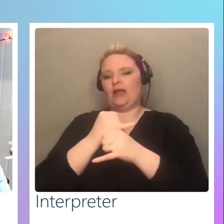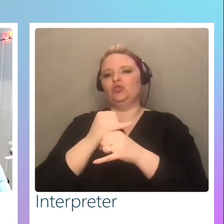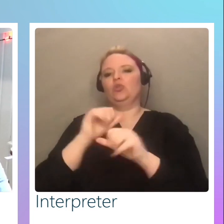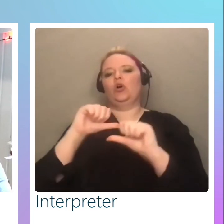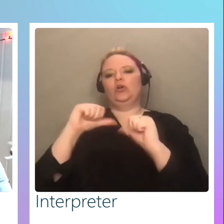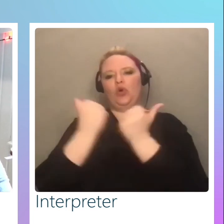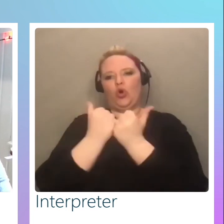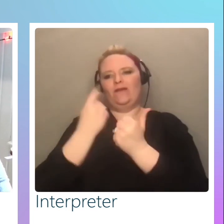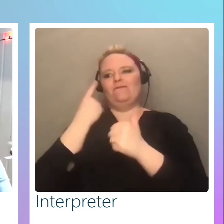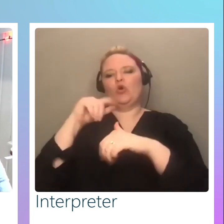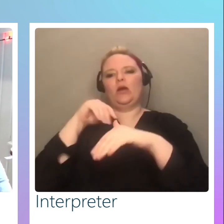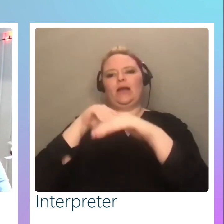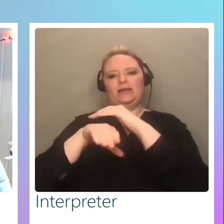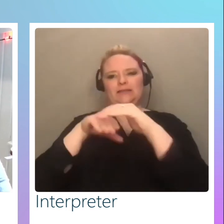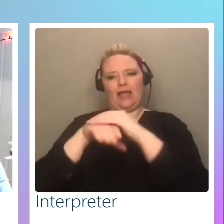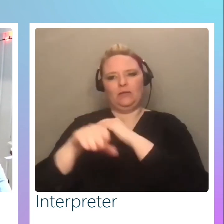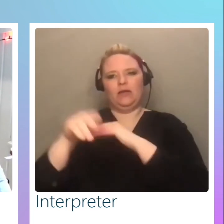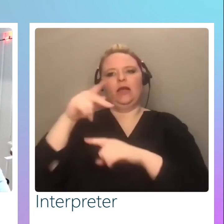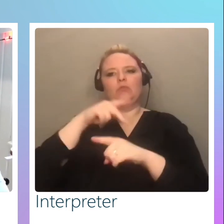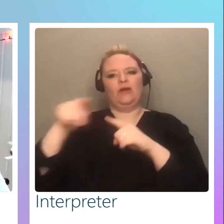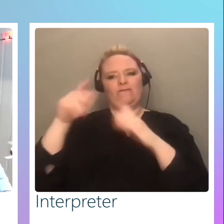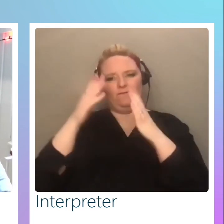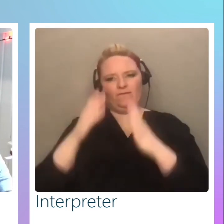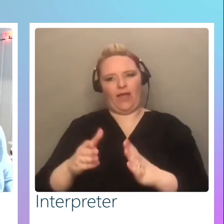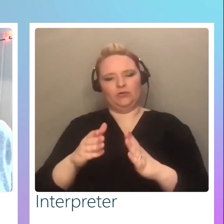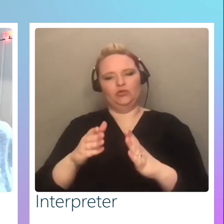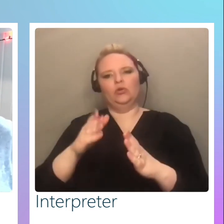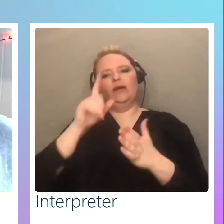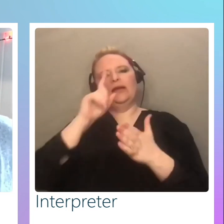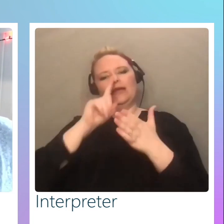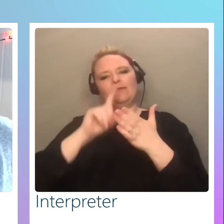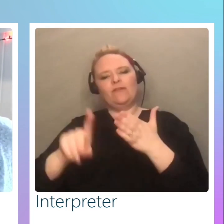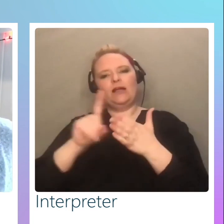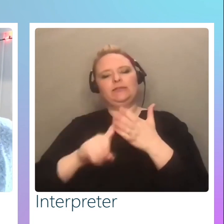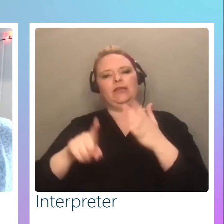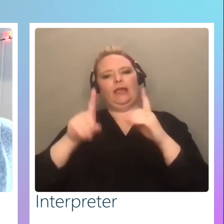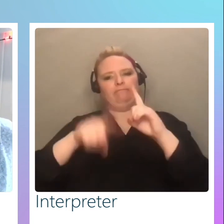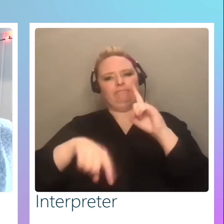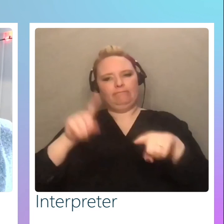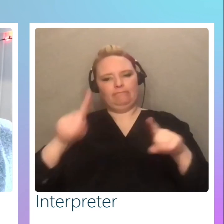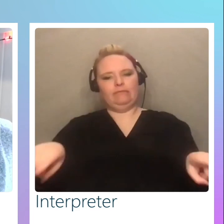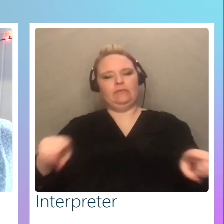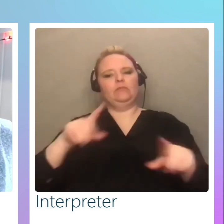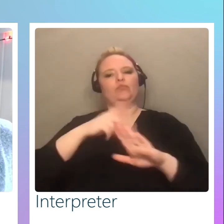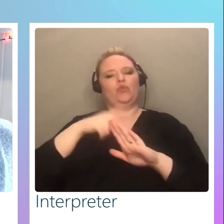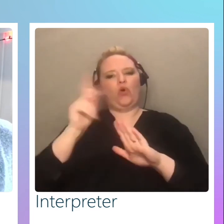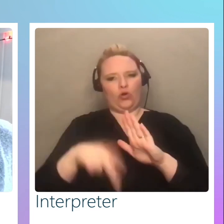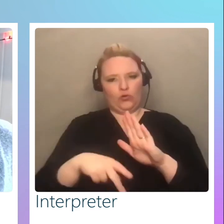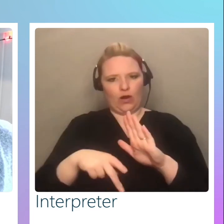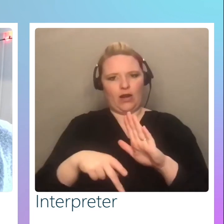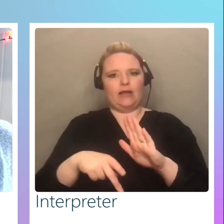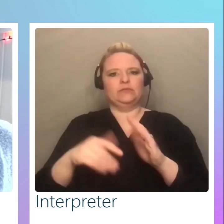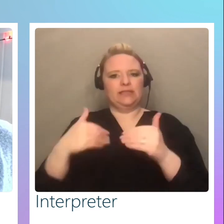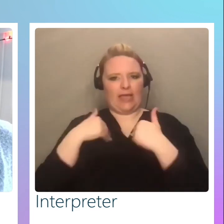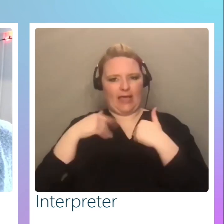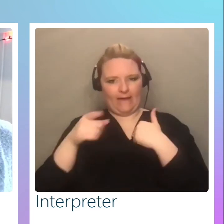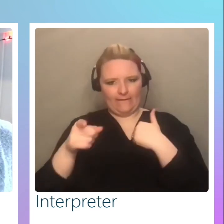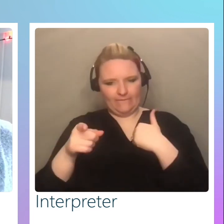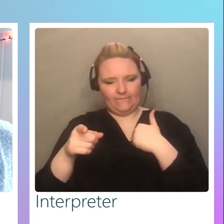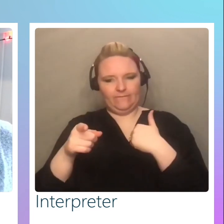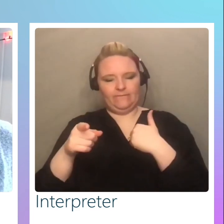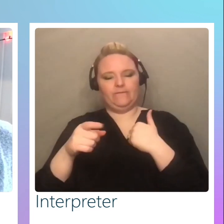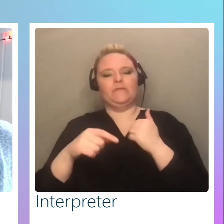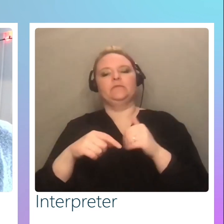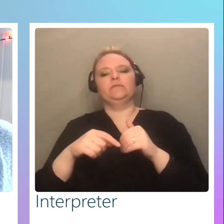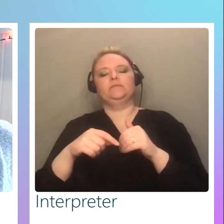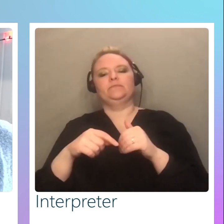for Accessibility Professionals and look at the different types of programs that they have